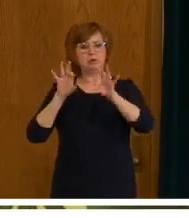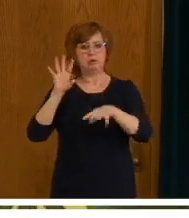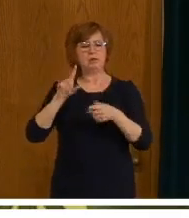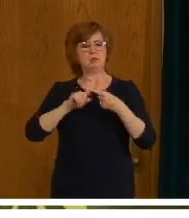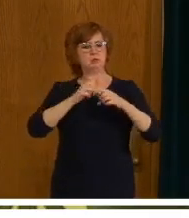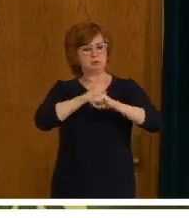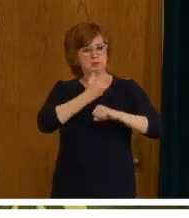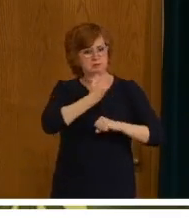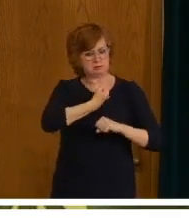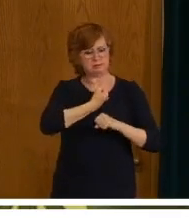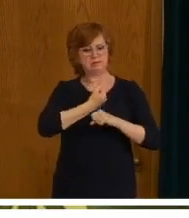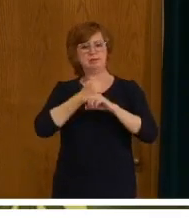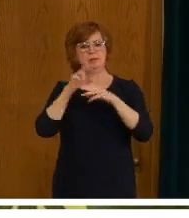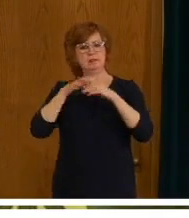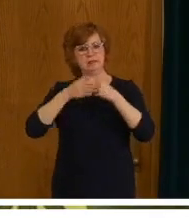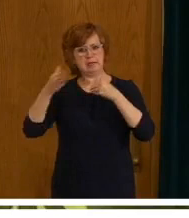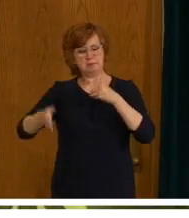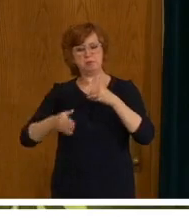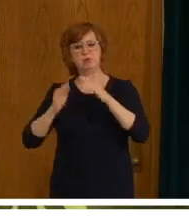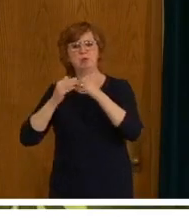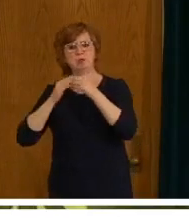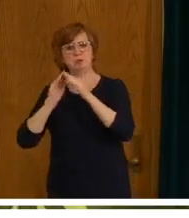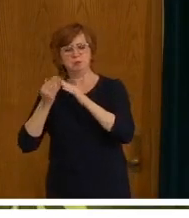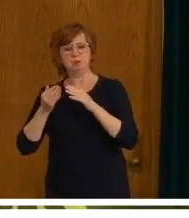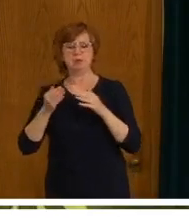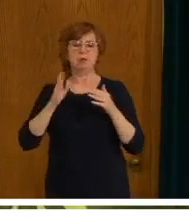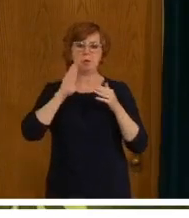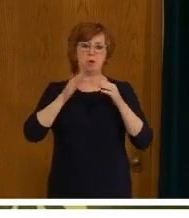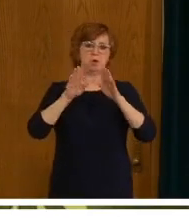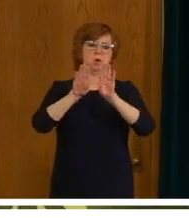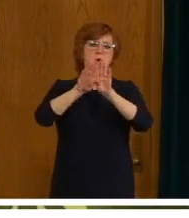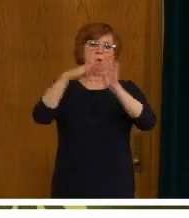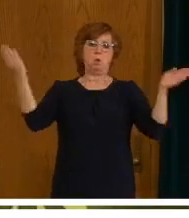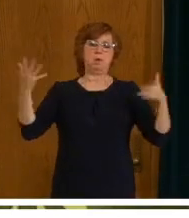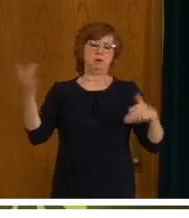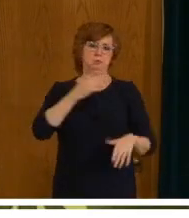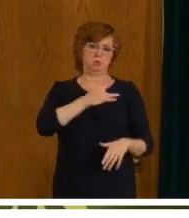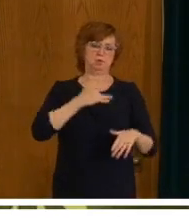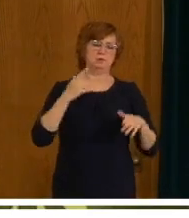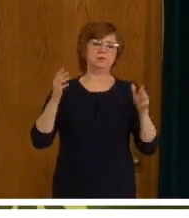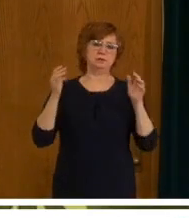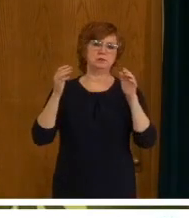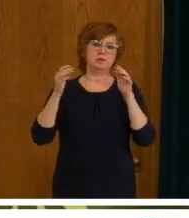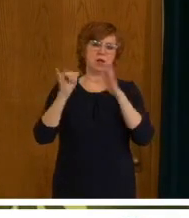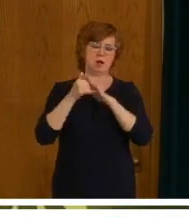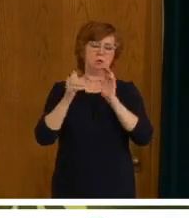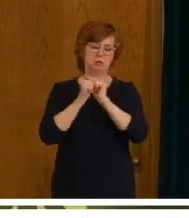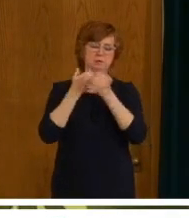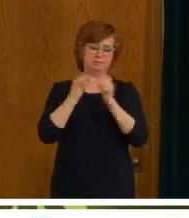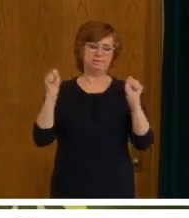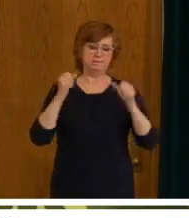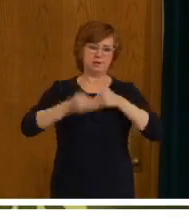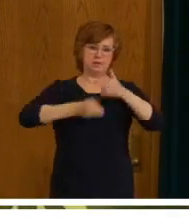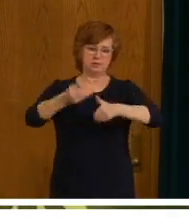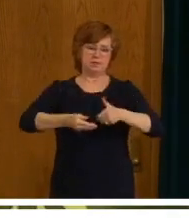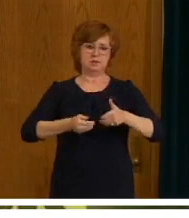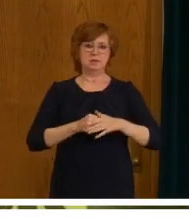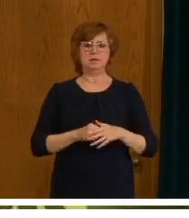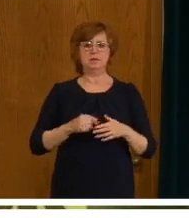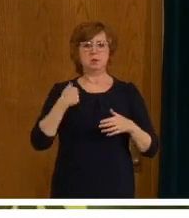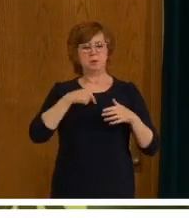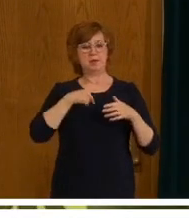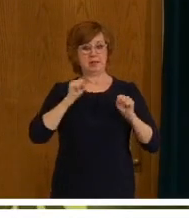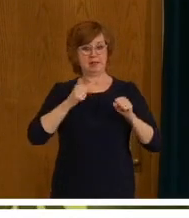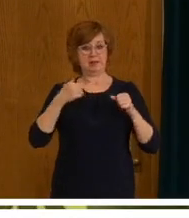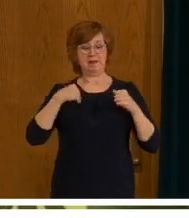and reopen our province safely. And that's how we will get everything back to the way it should be and have a great Saskatchewan summer.